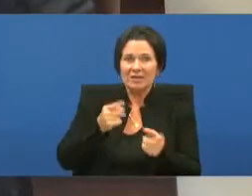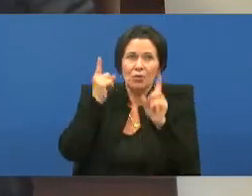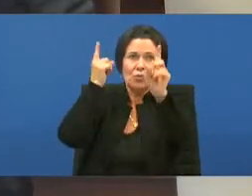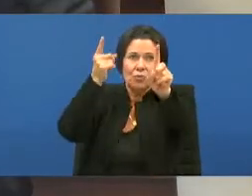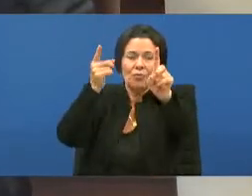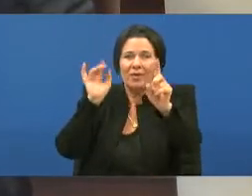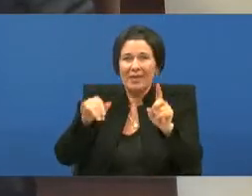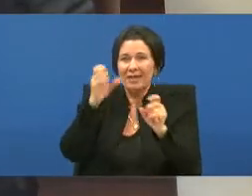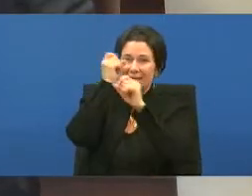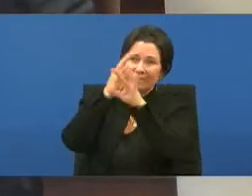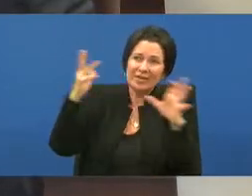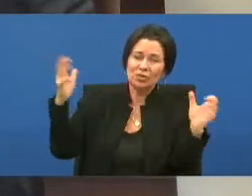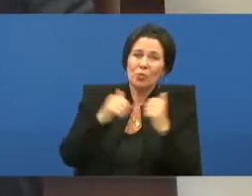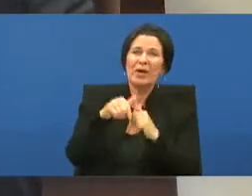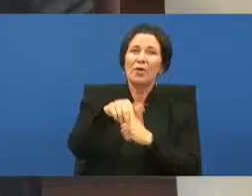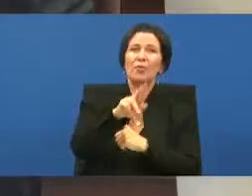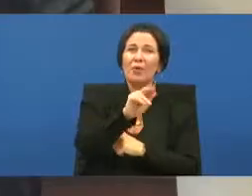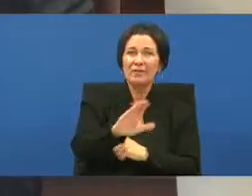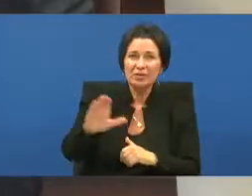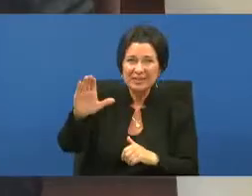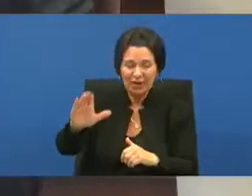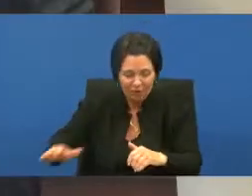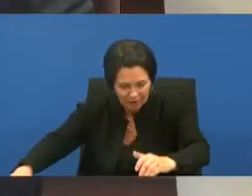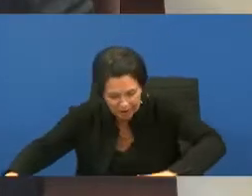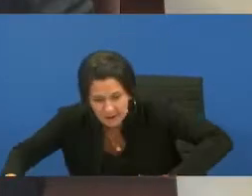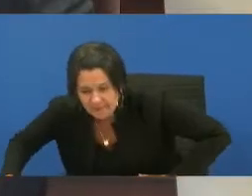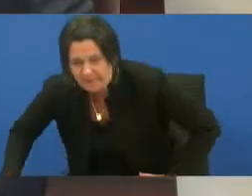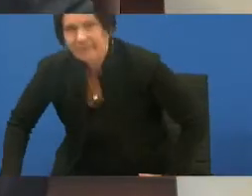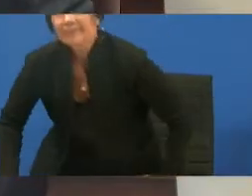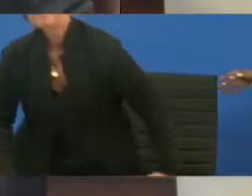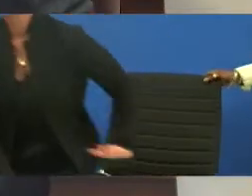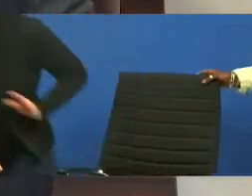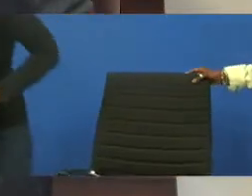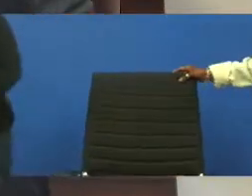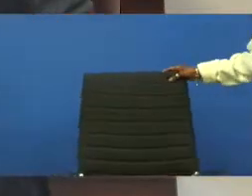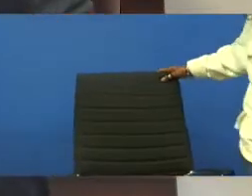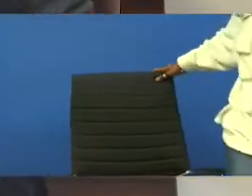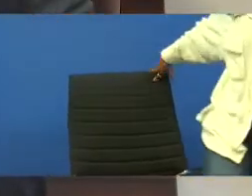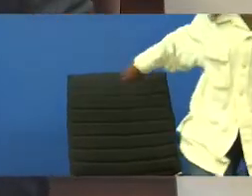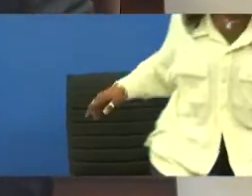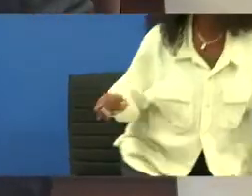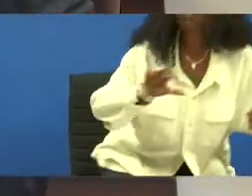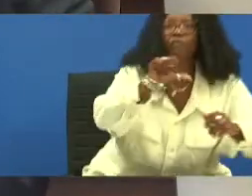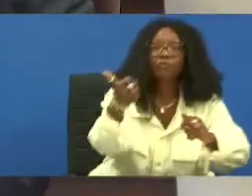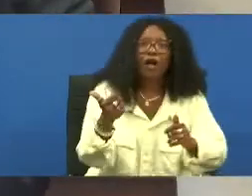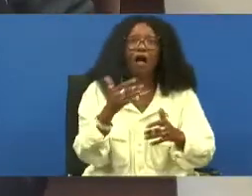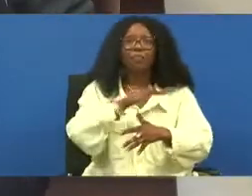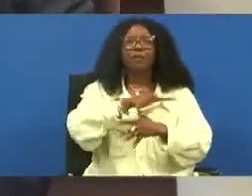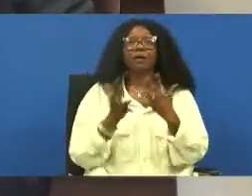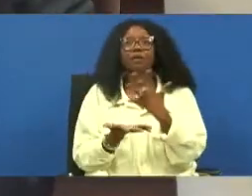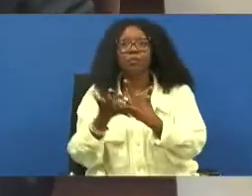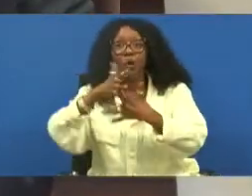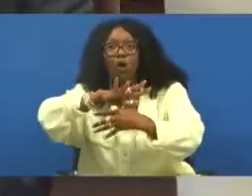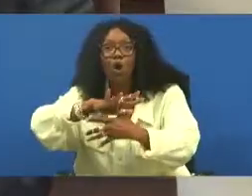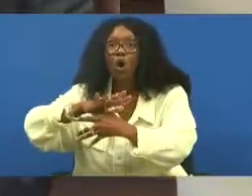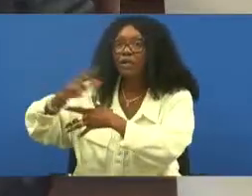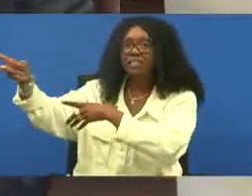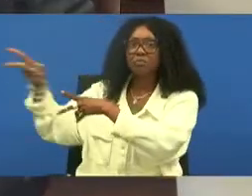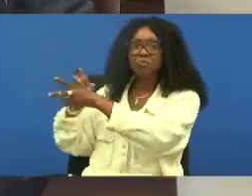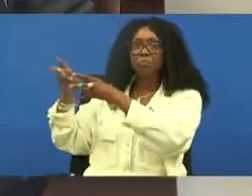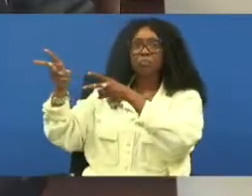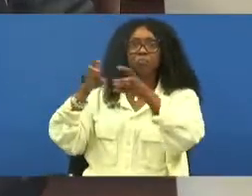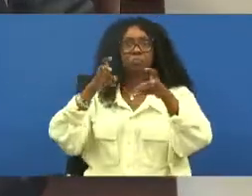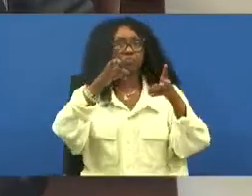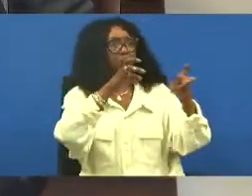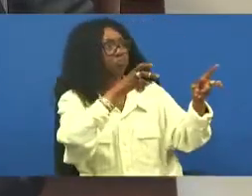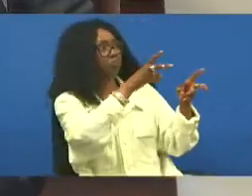this River Center. And to sit here and say that we are going to take away from other priorities in the parish is